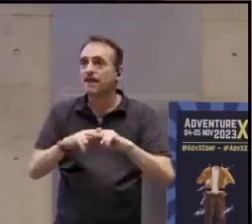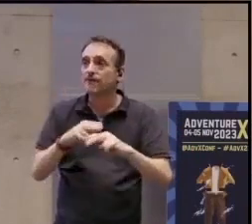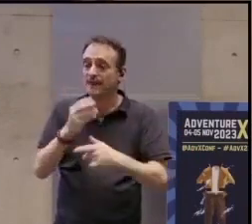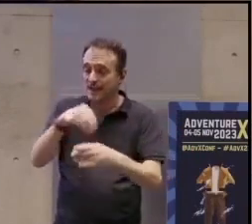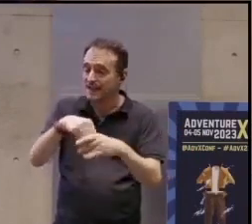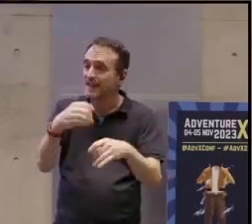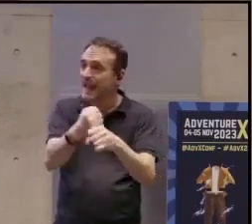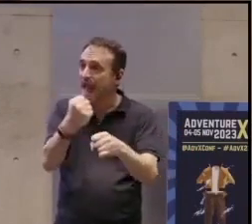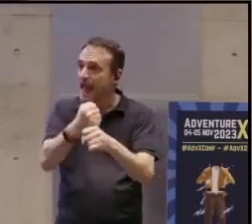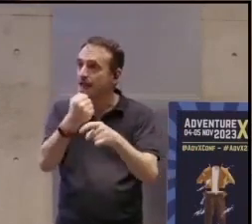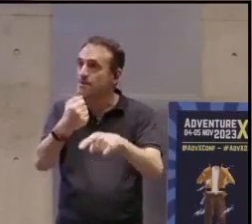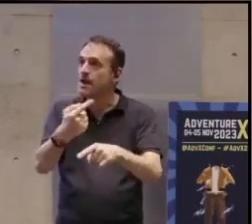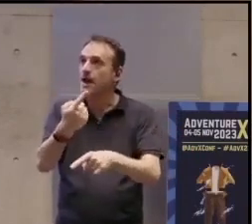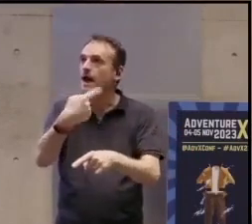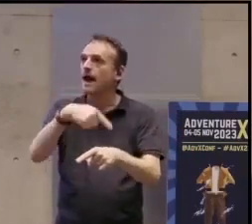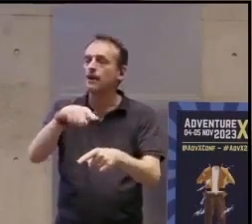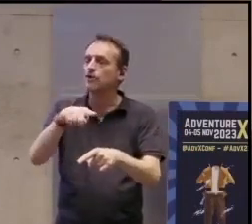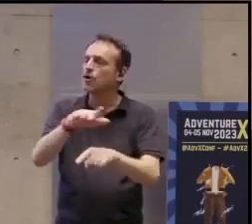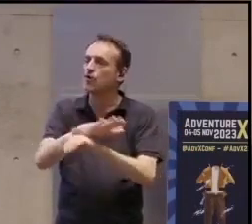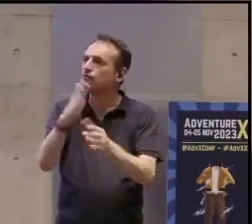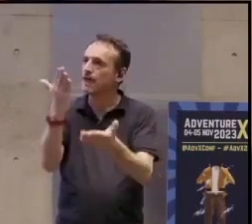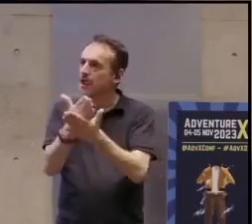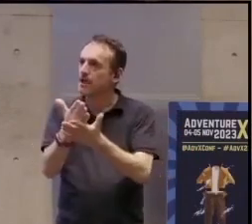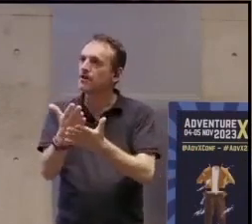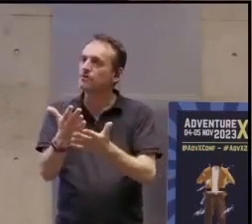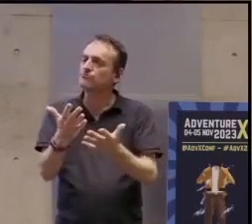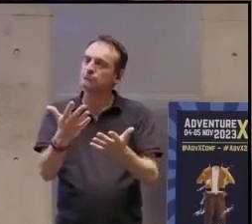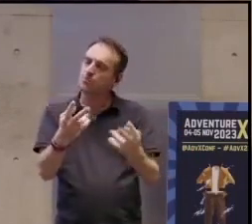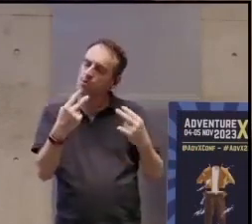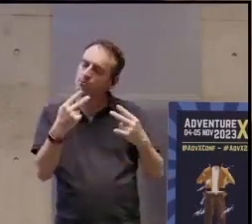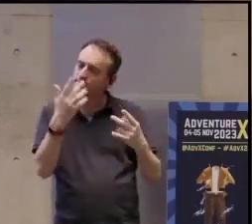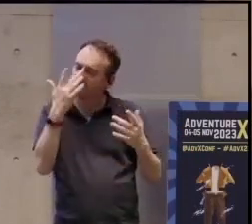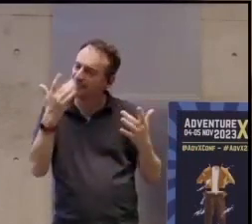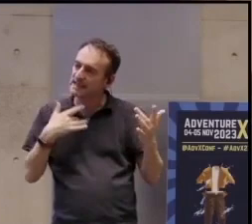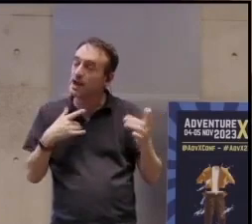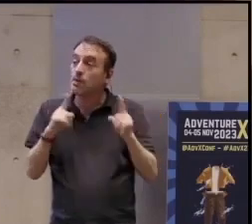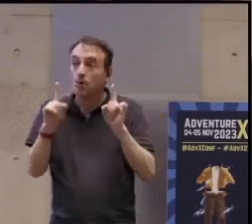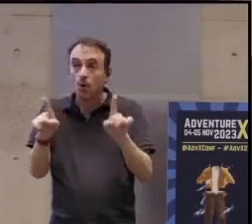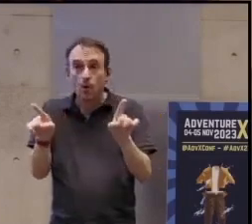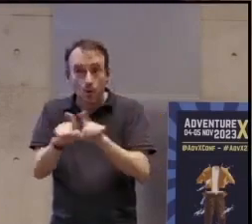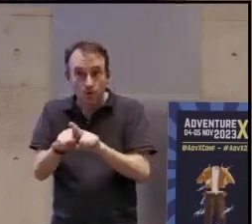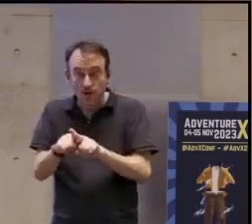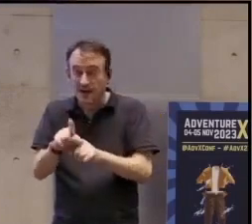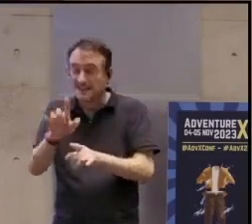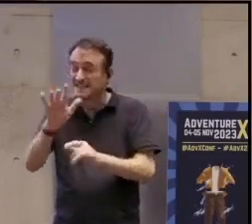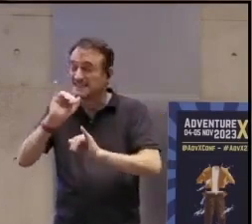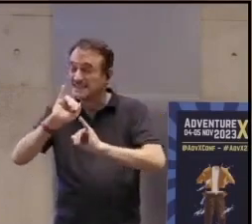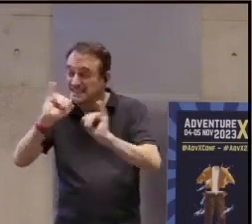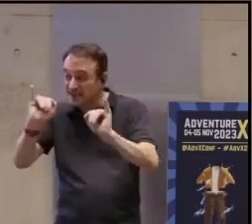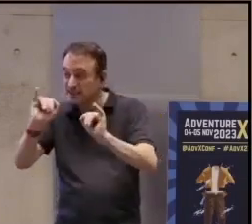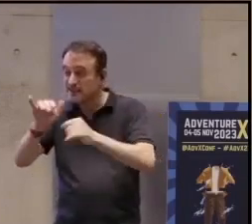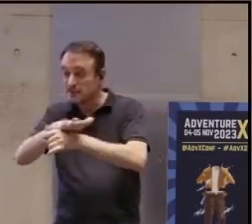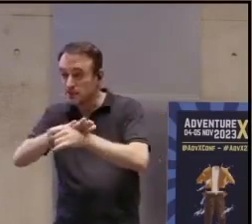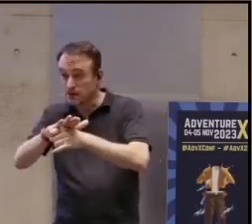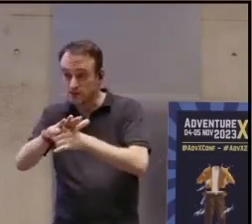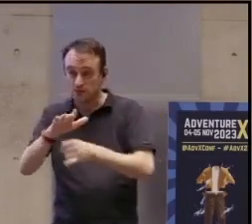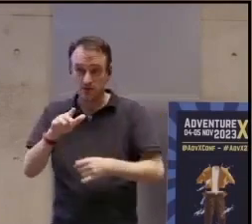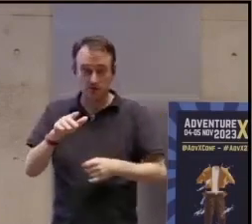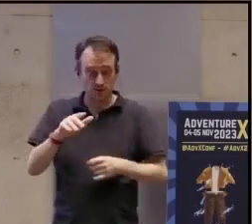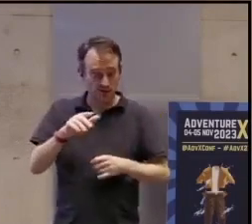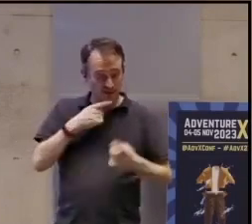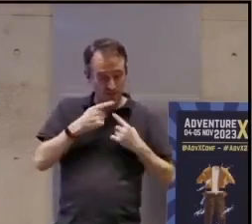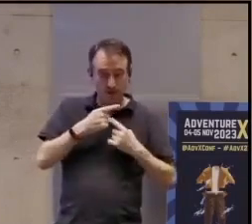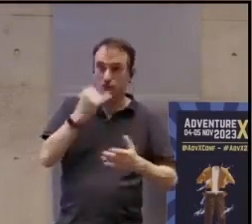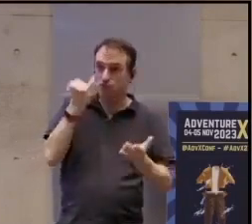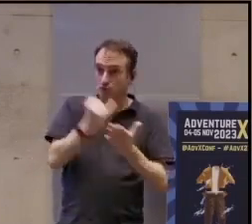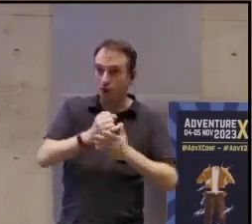but you could also have serious consequences if you get it wrong. And far be